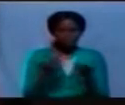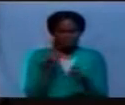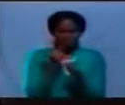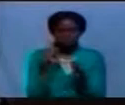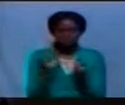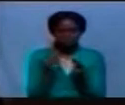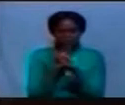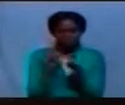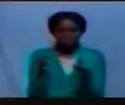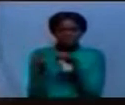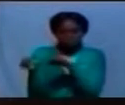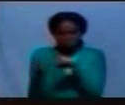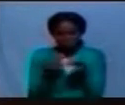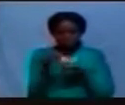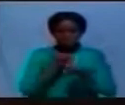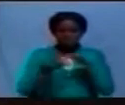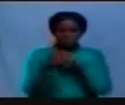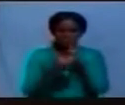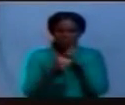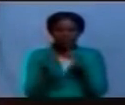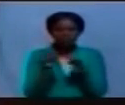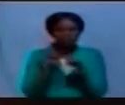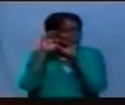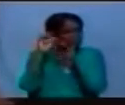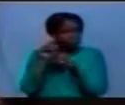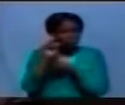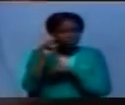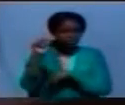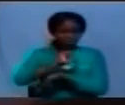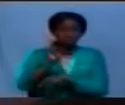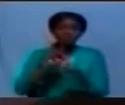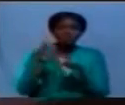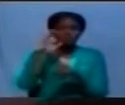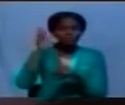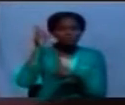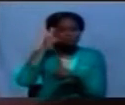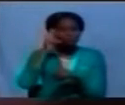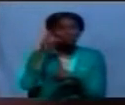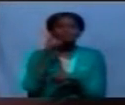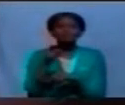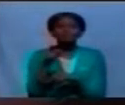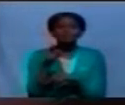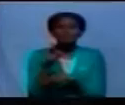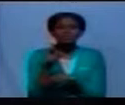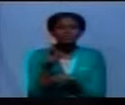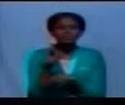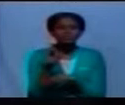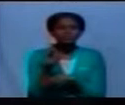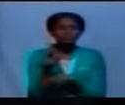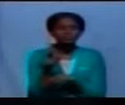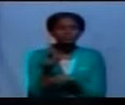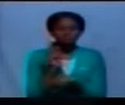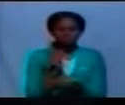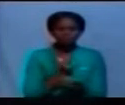away from this talk about savings and hopefully hope people one day will remember you? In fact, we have recognized